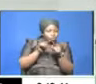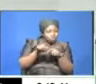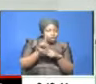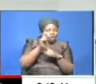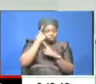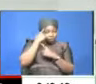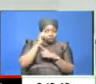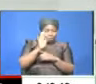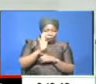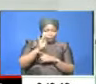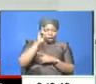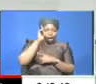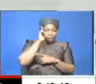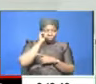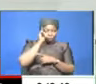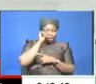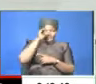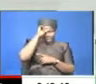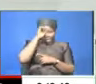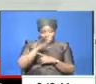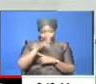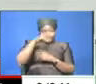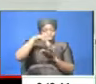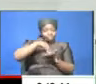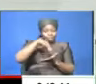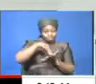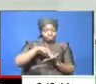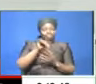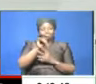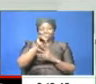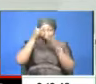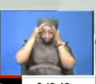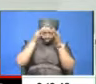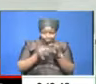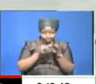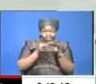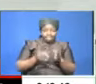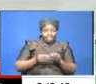Mombasa governor bid once that ruling is delivered